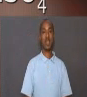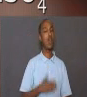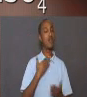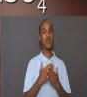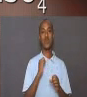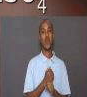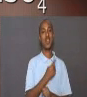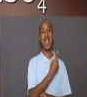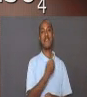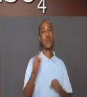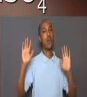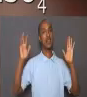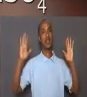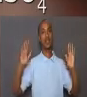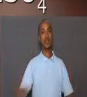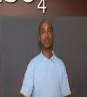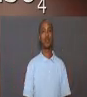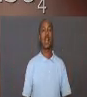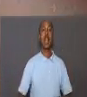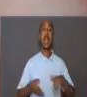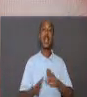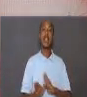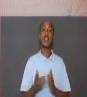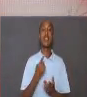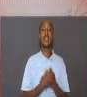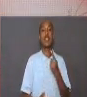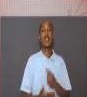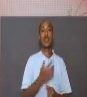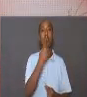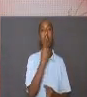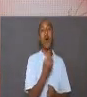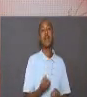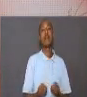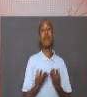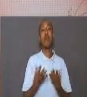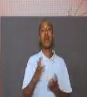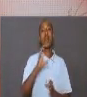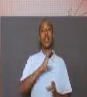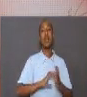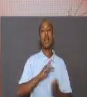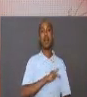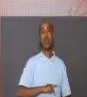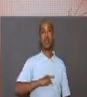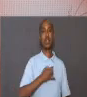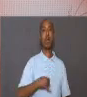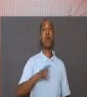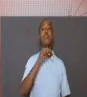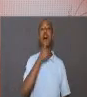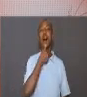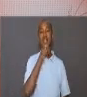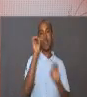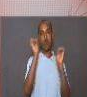produced. Good work, everyone. Let us discuss one more chemical